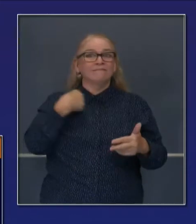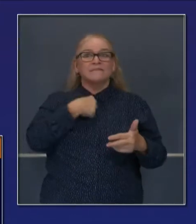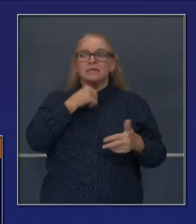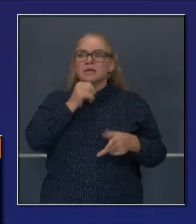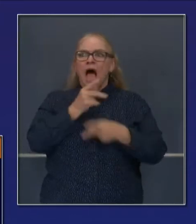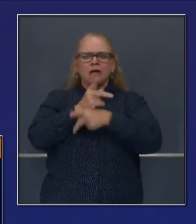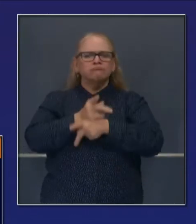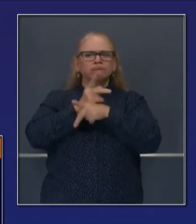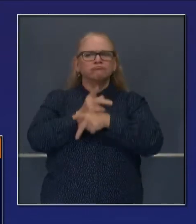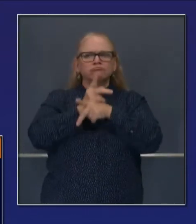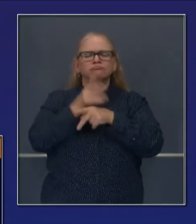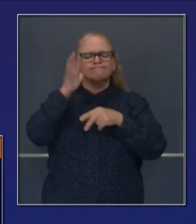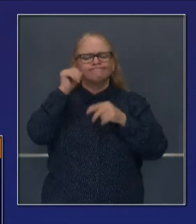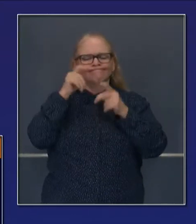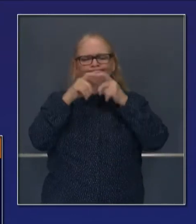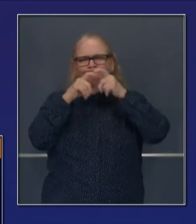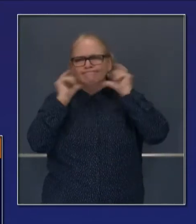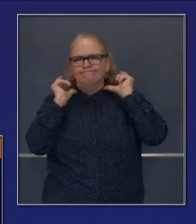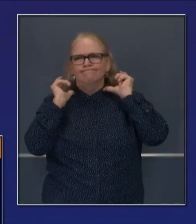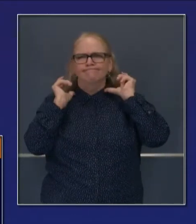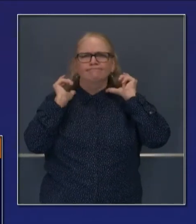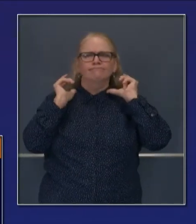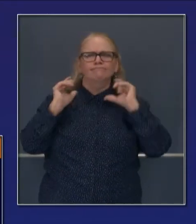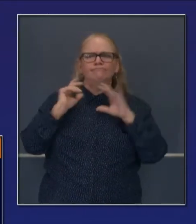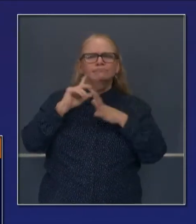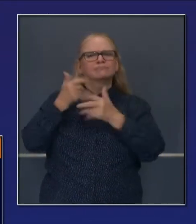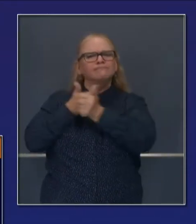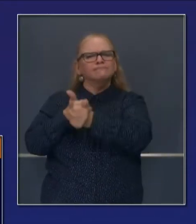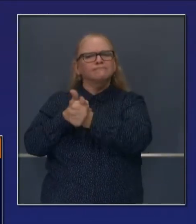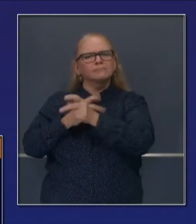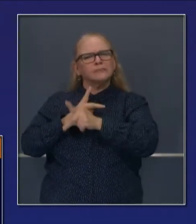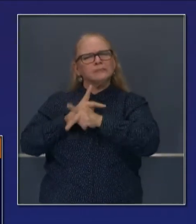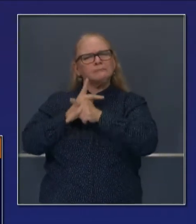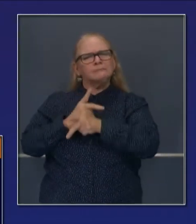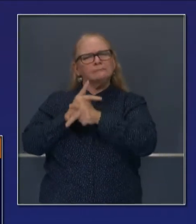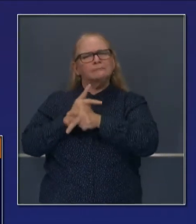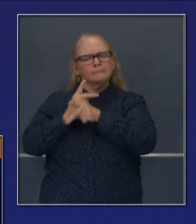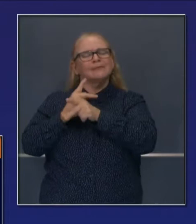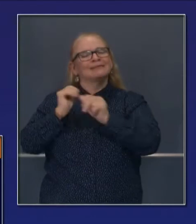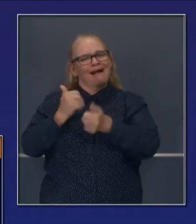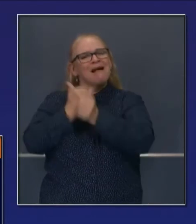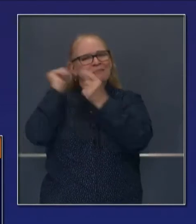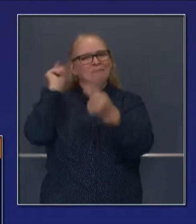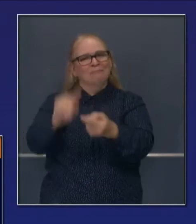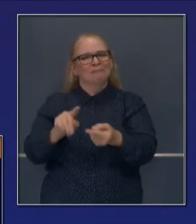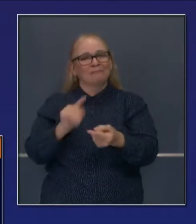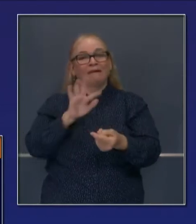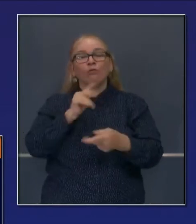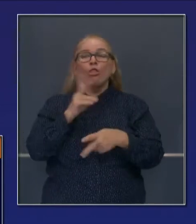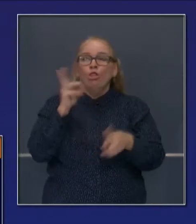The prospect of a second wave potentially being as impactful or more impactful. It certainly was the case, the Spanish